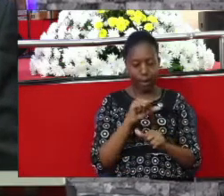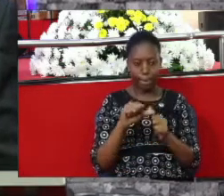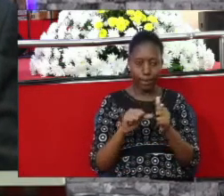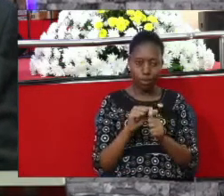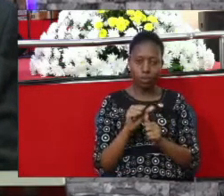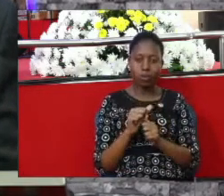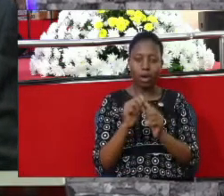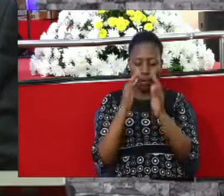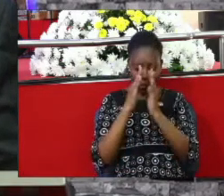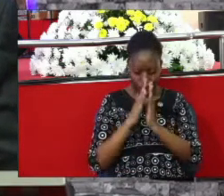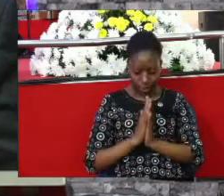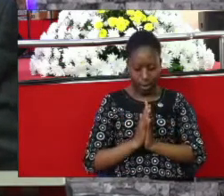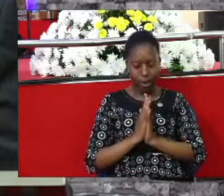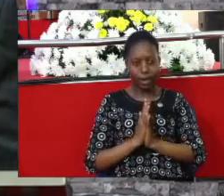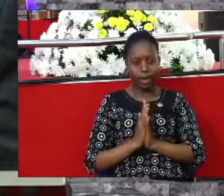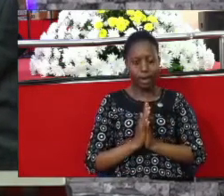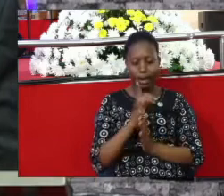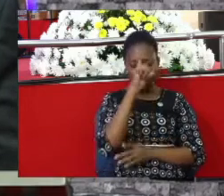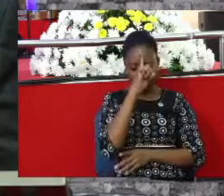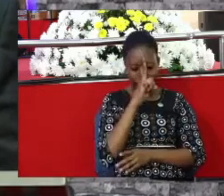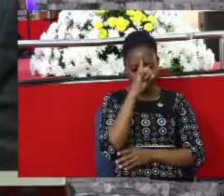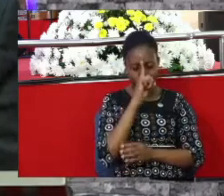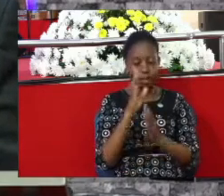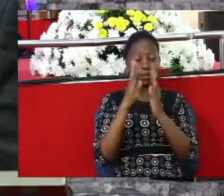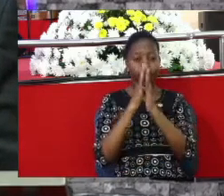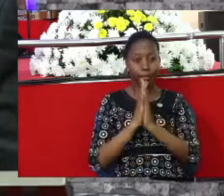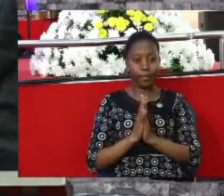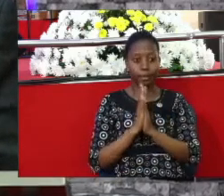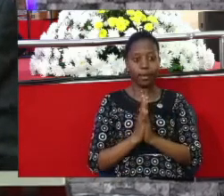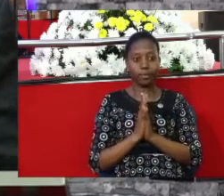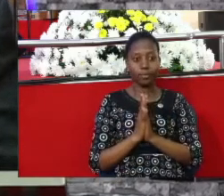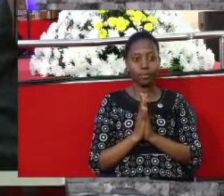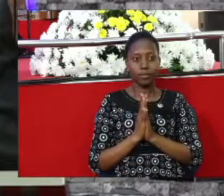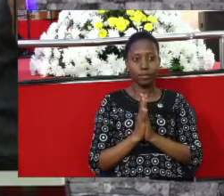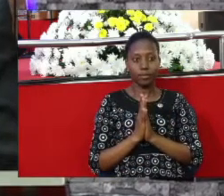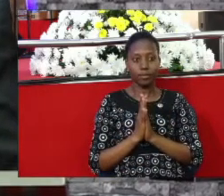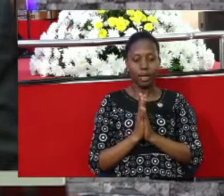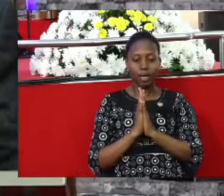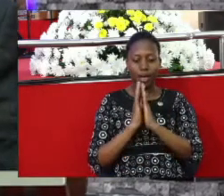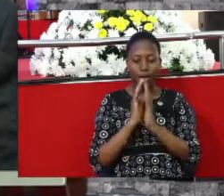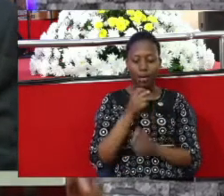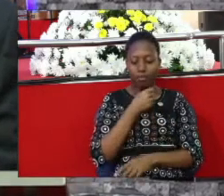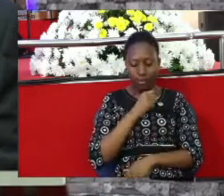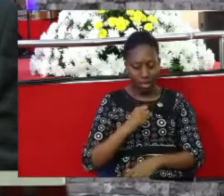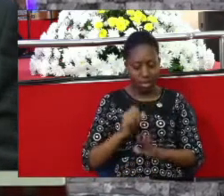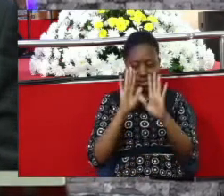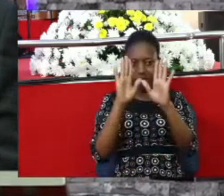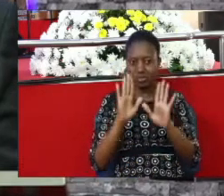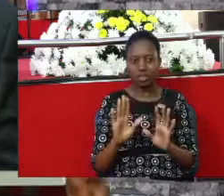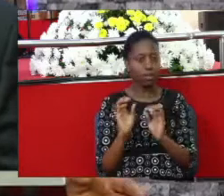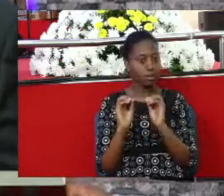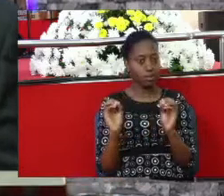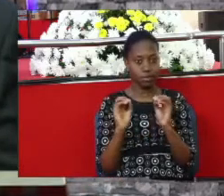17, but radical, eh? You could be 68 and radical. Whatever age it is,